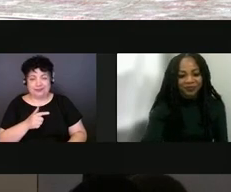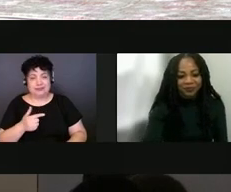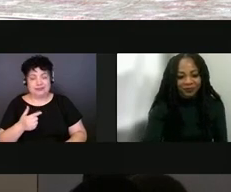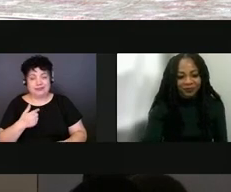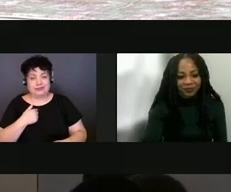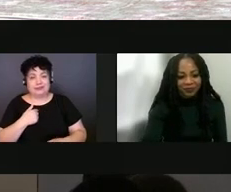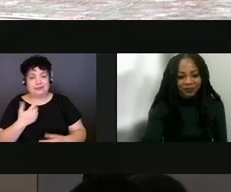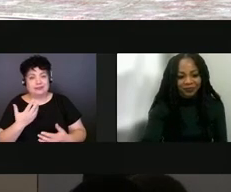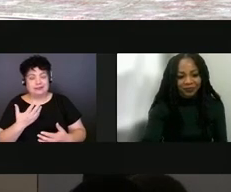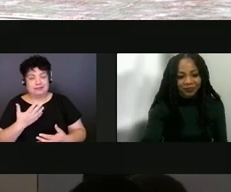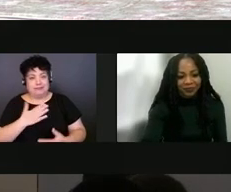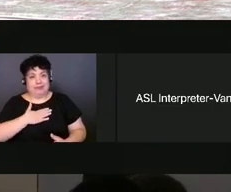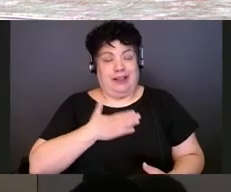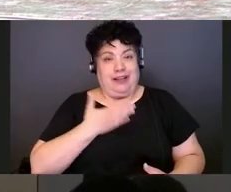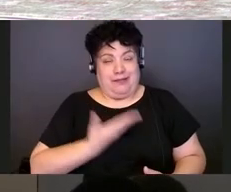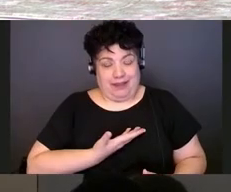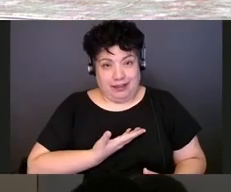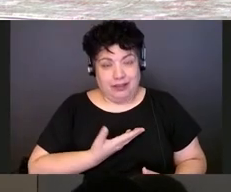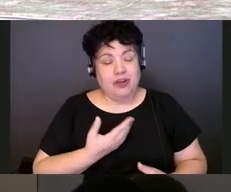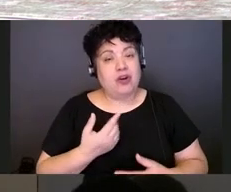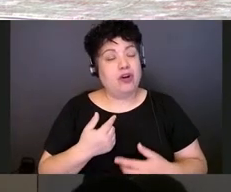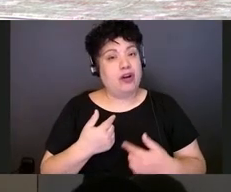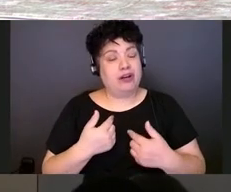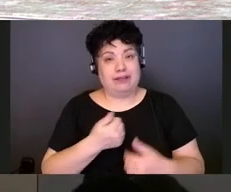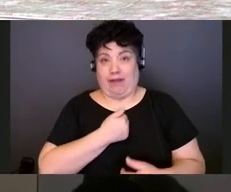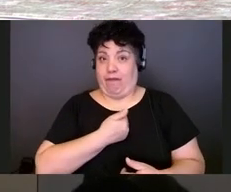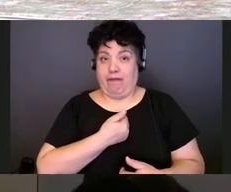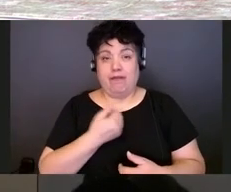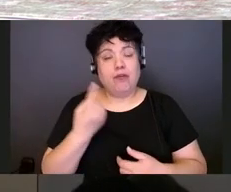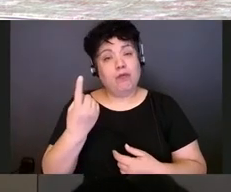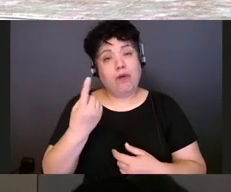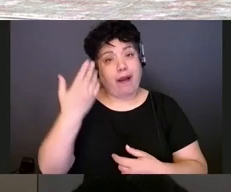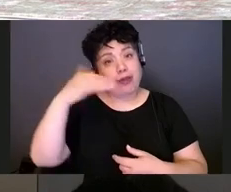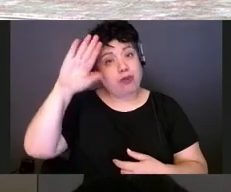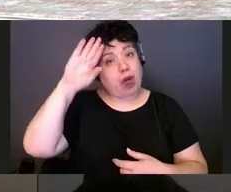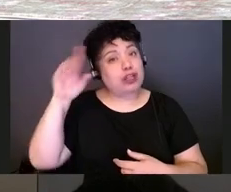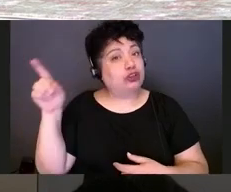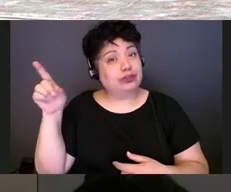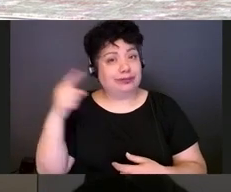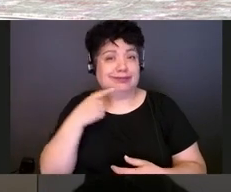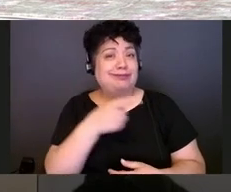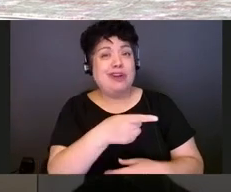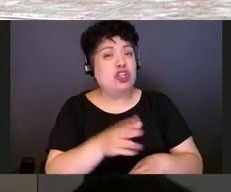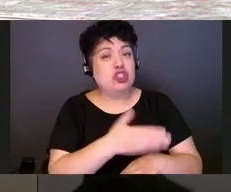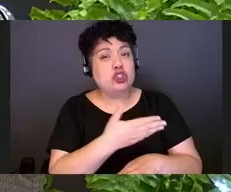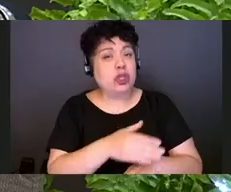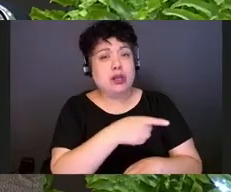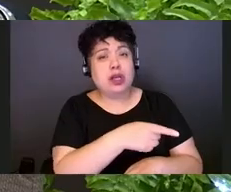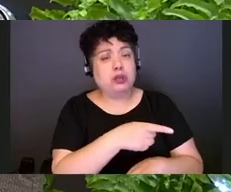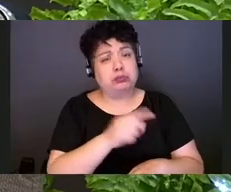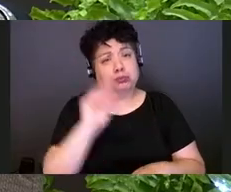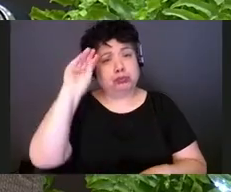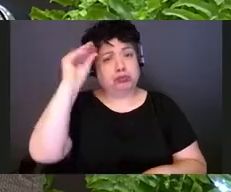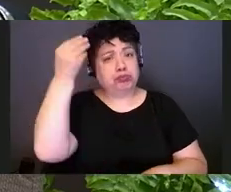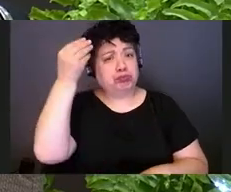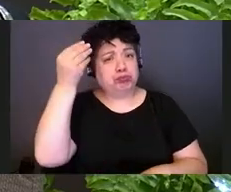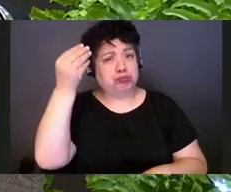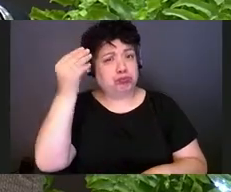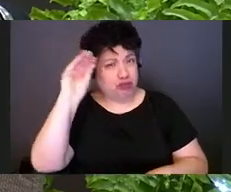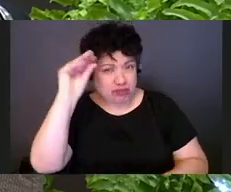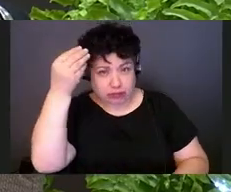there's an anthropologist who called this nonsense song. And it became known